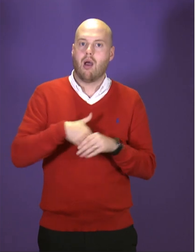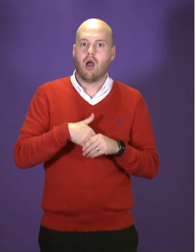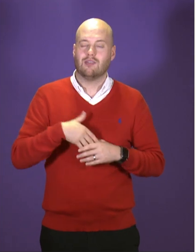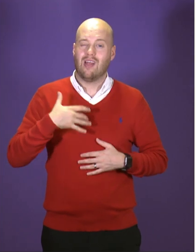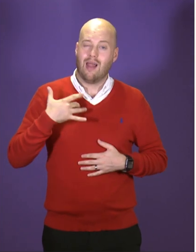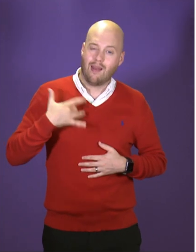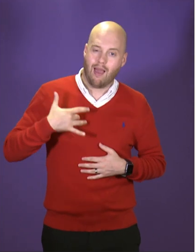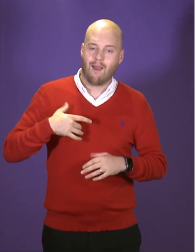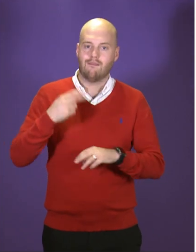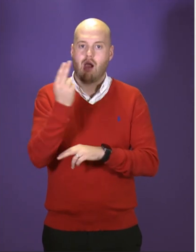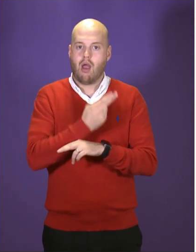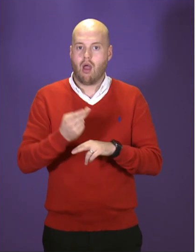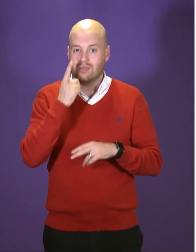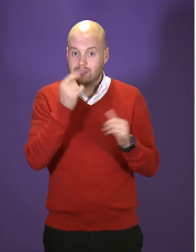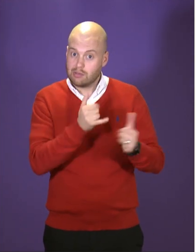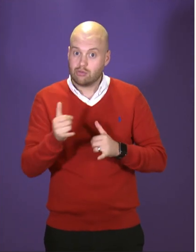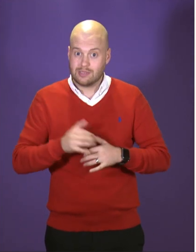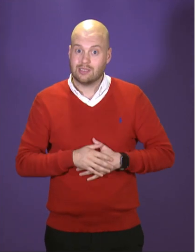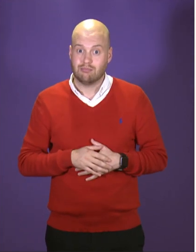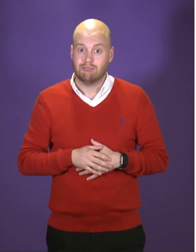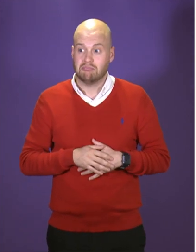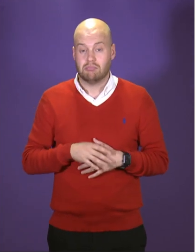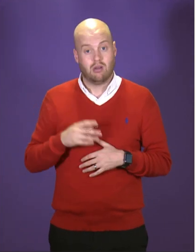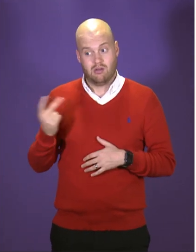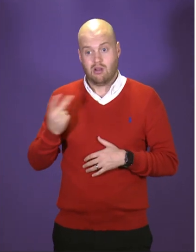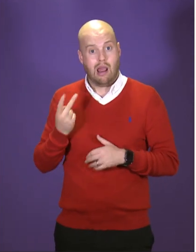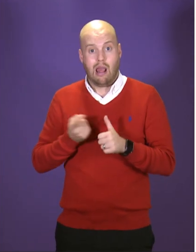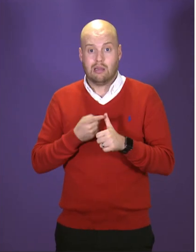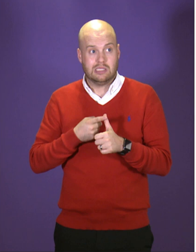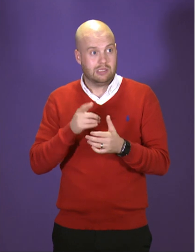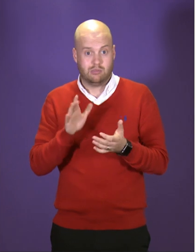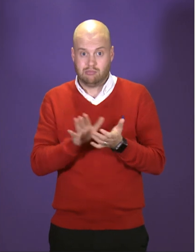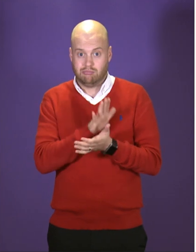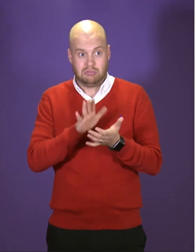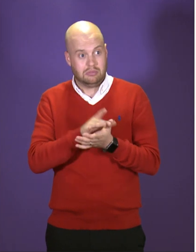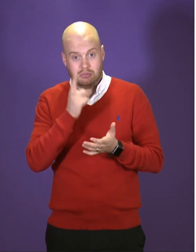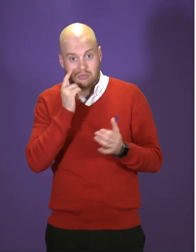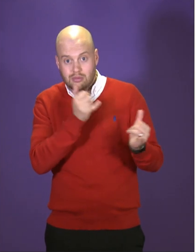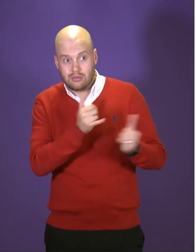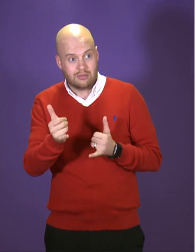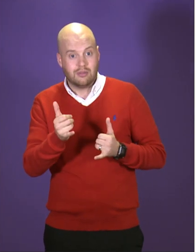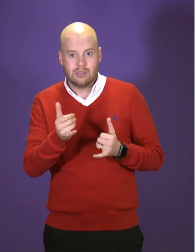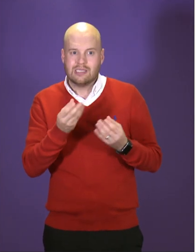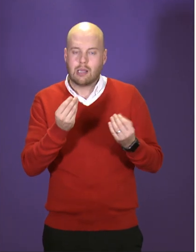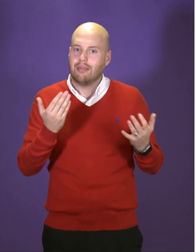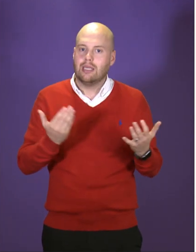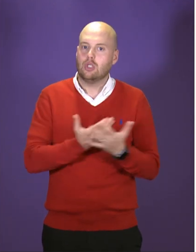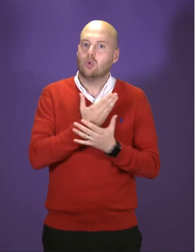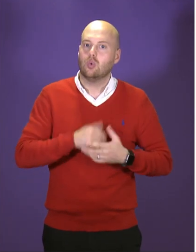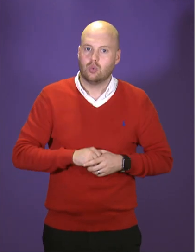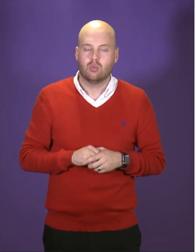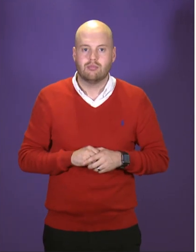I were happy to do it because we thought it was a niche project that would bring us a lot of critical credibility. We were surprised when it was